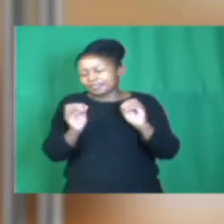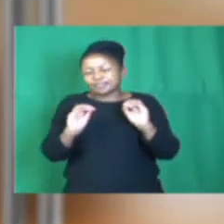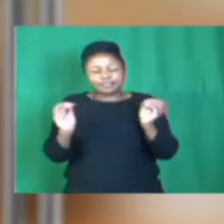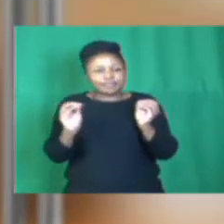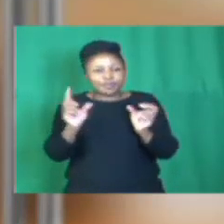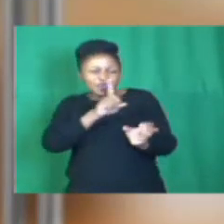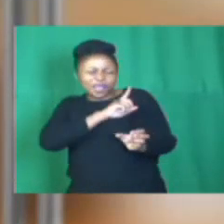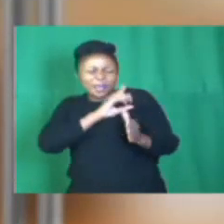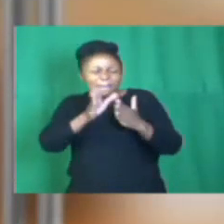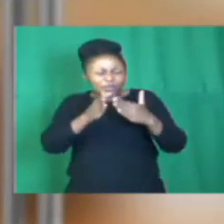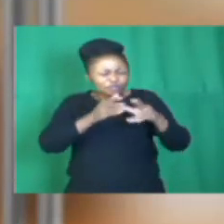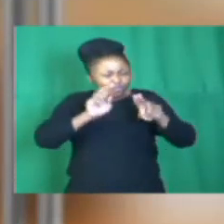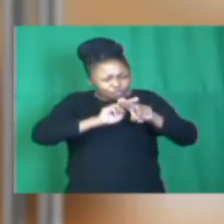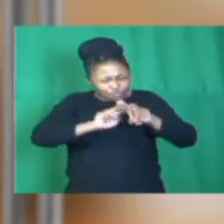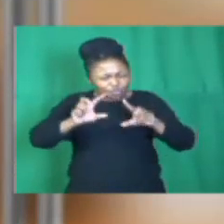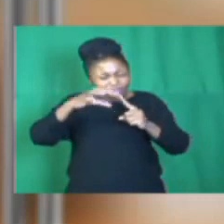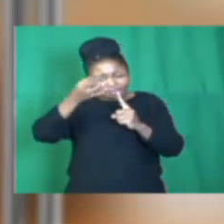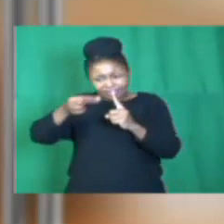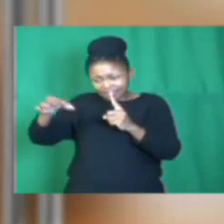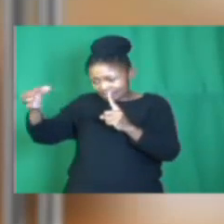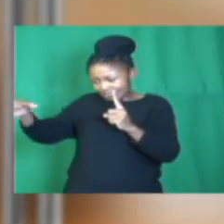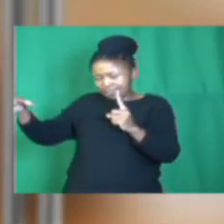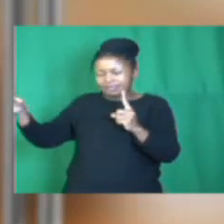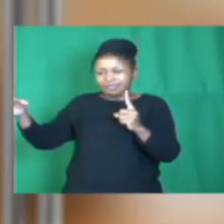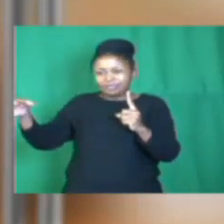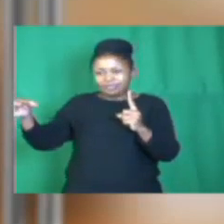a sentence. My viewer at home,